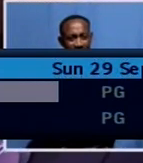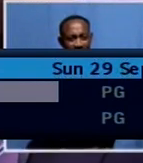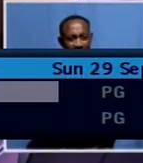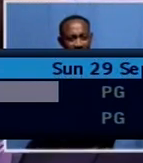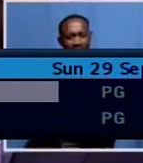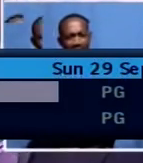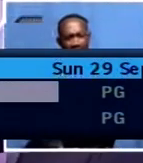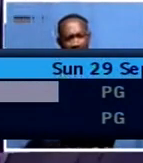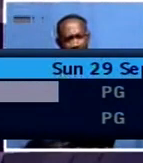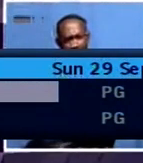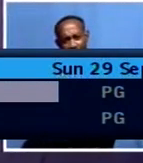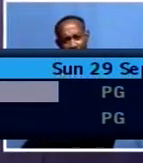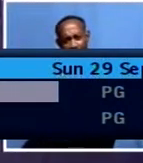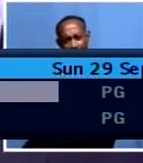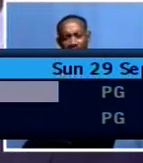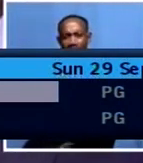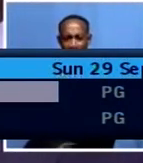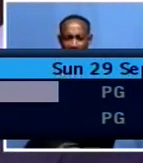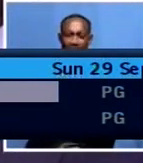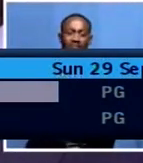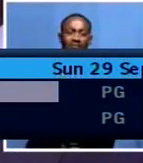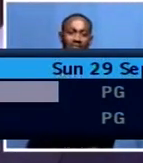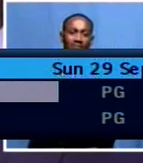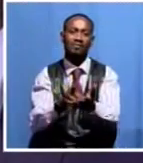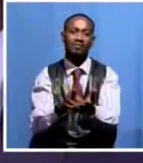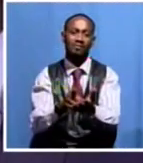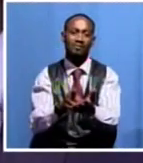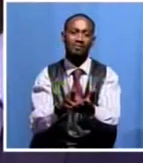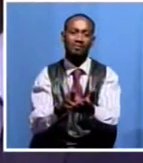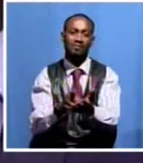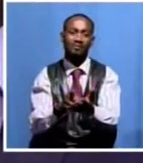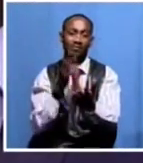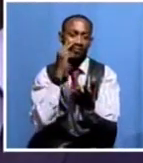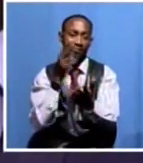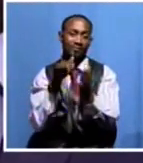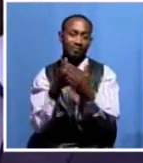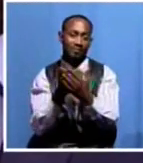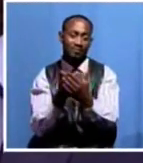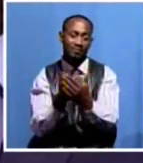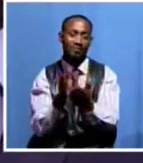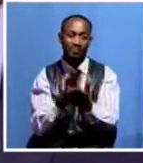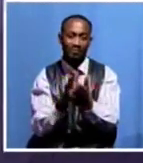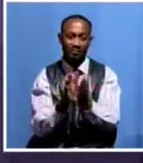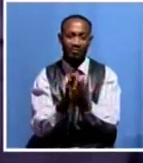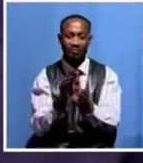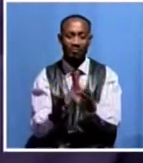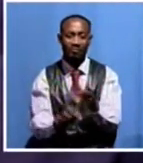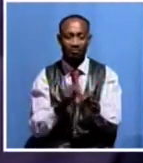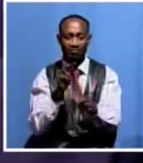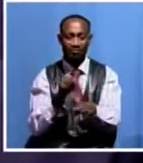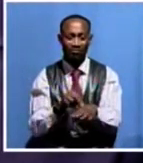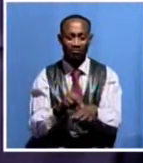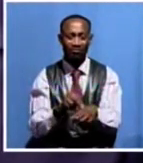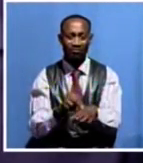functions that you are supposed to be funding and see how you can rationalize the resources. And this is obviously arising from the fact that